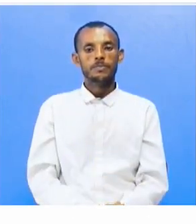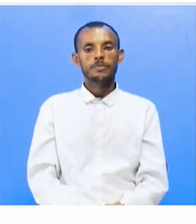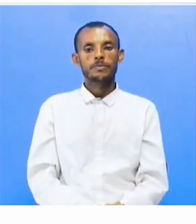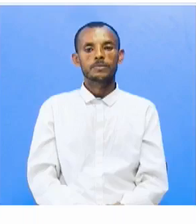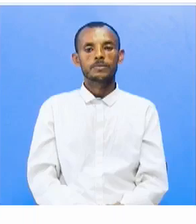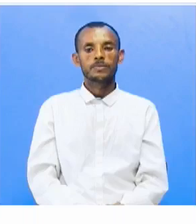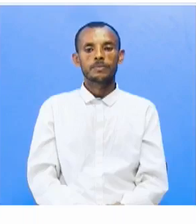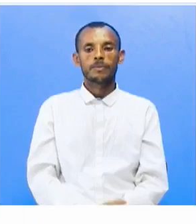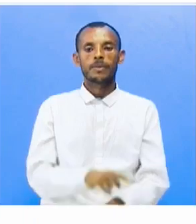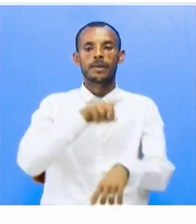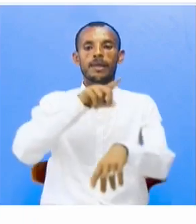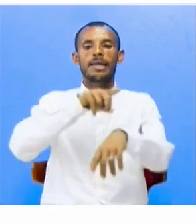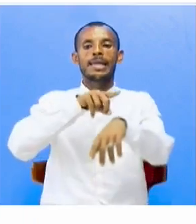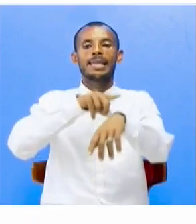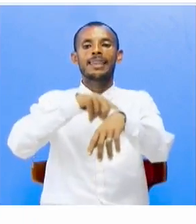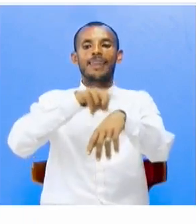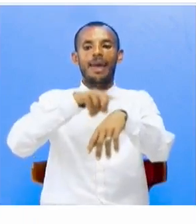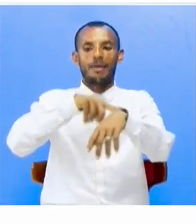time.